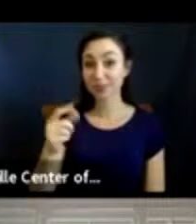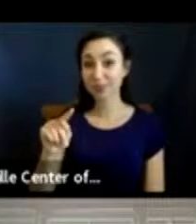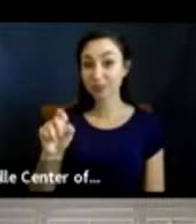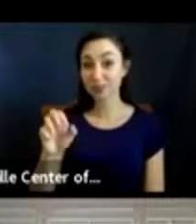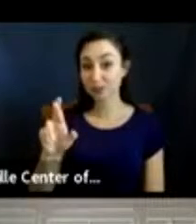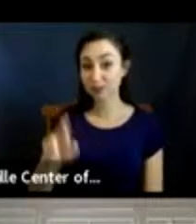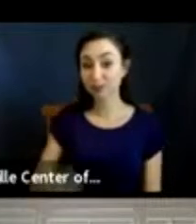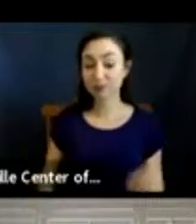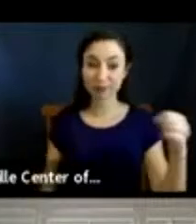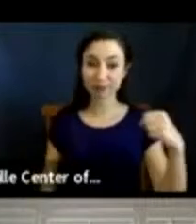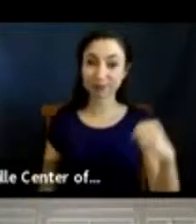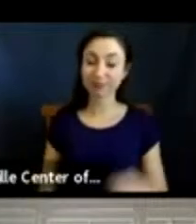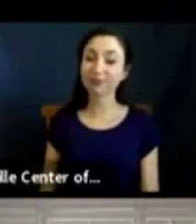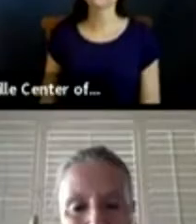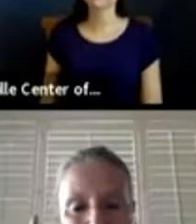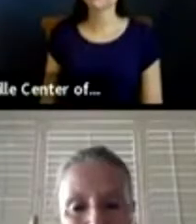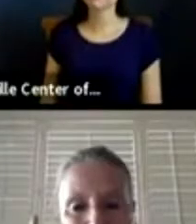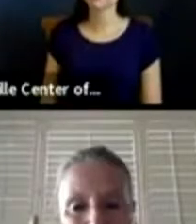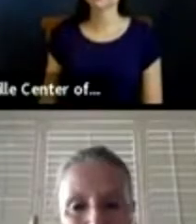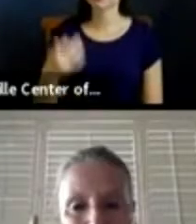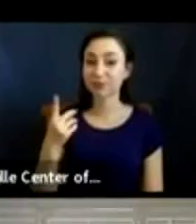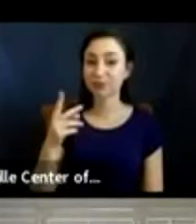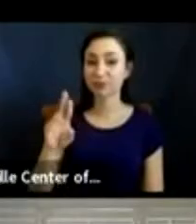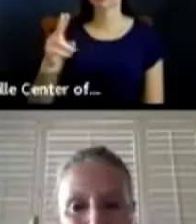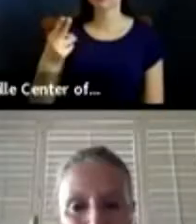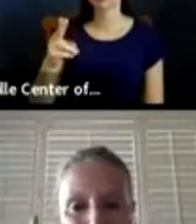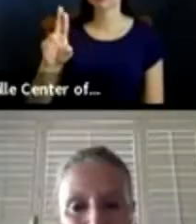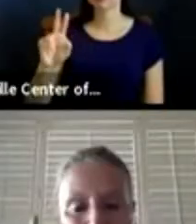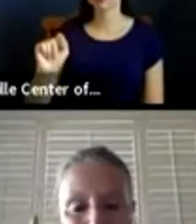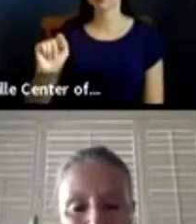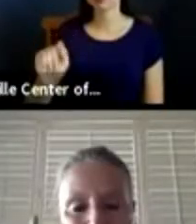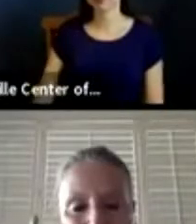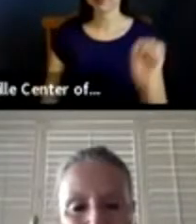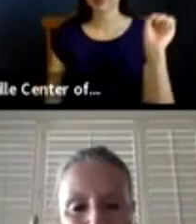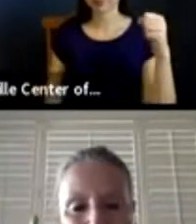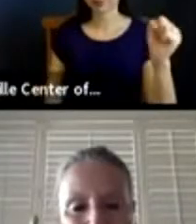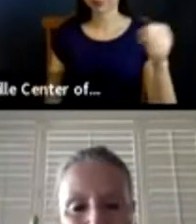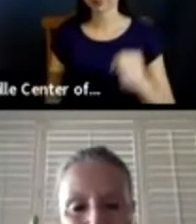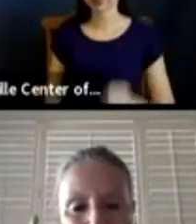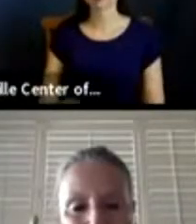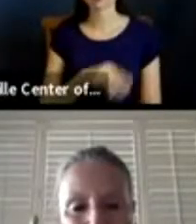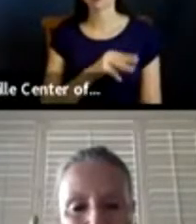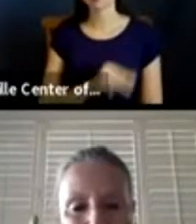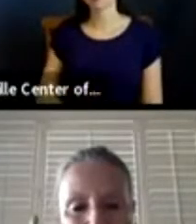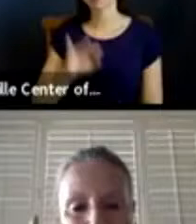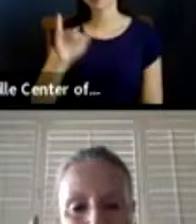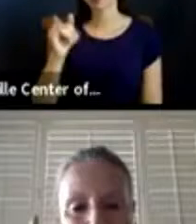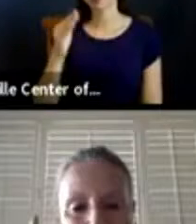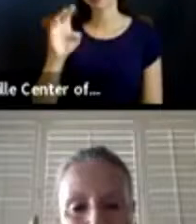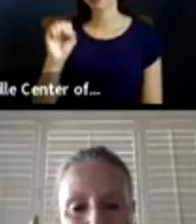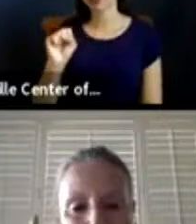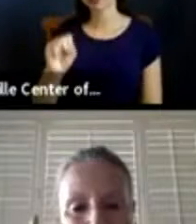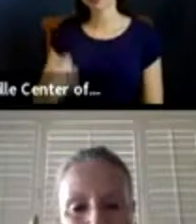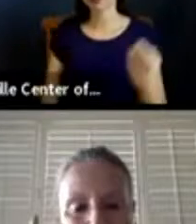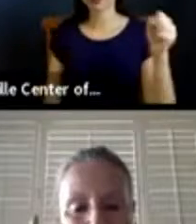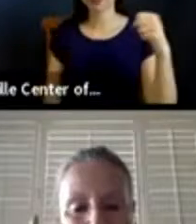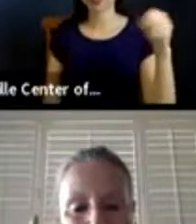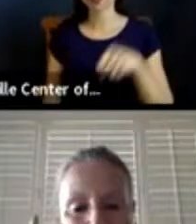Yes. Dr. Hurt. Yes. Mayor Jacobs.